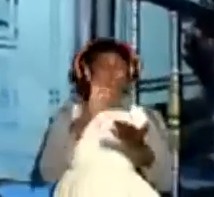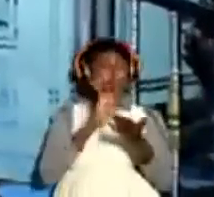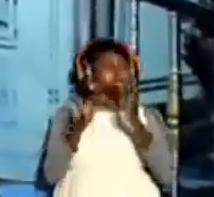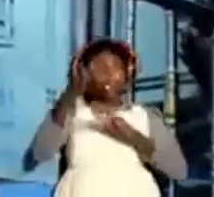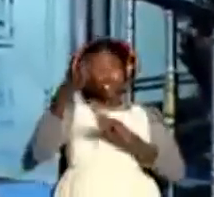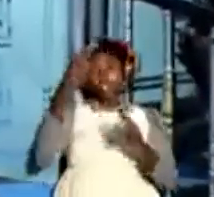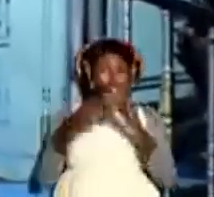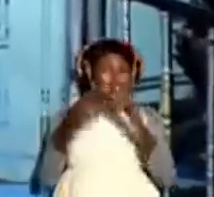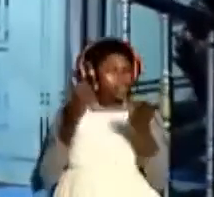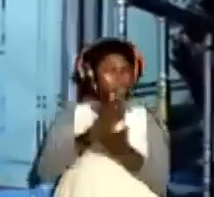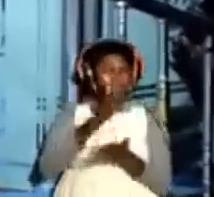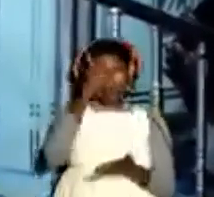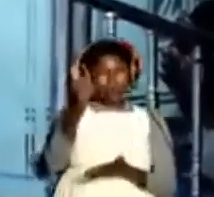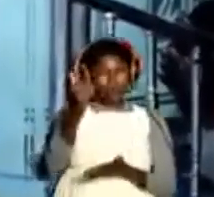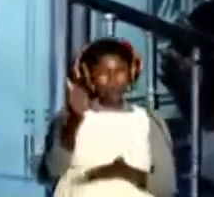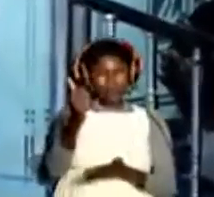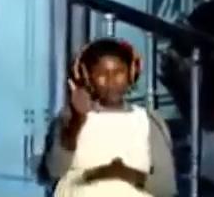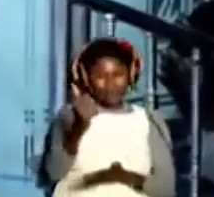of Jesus.